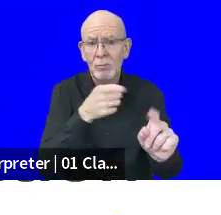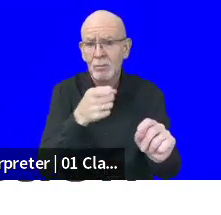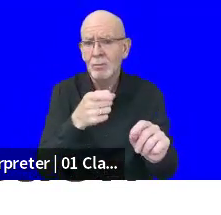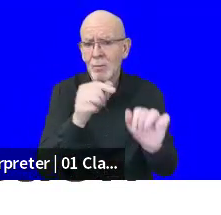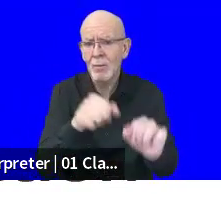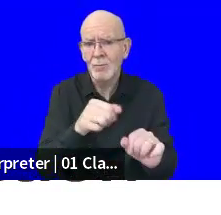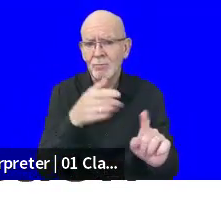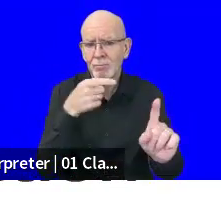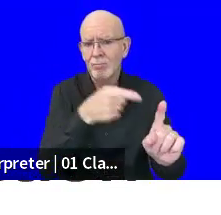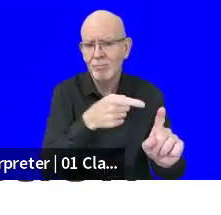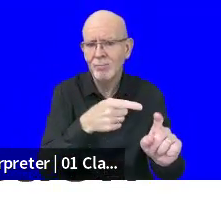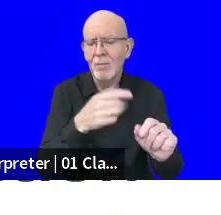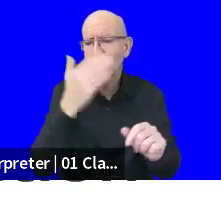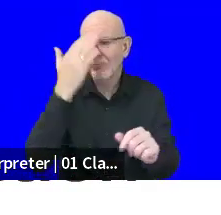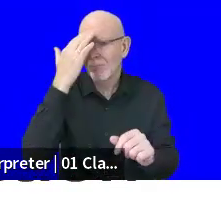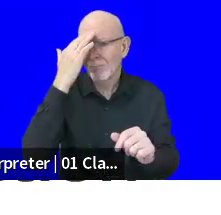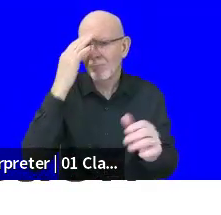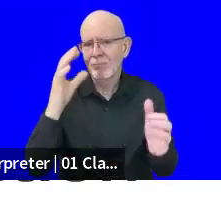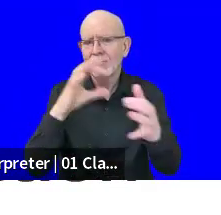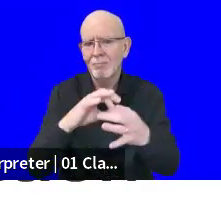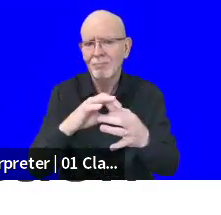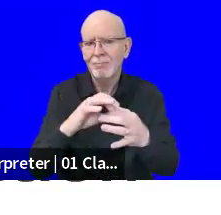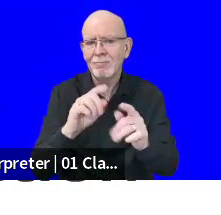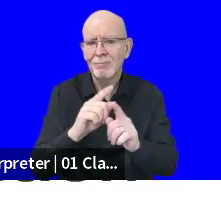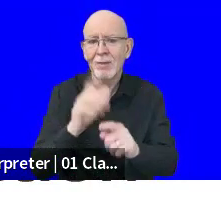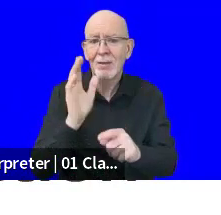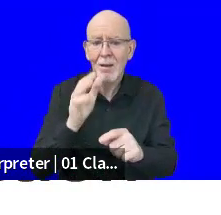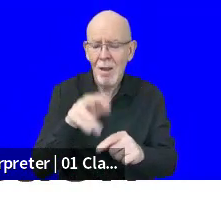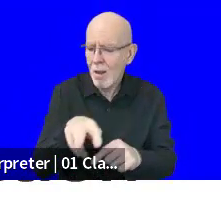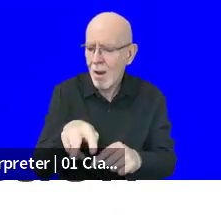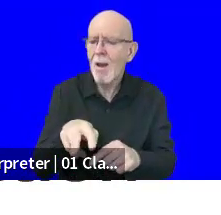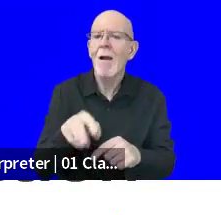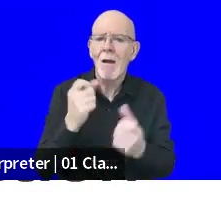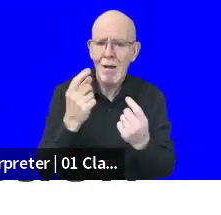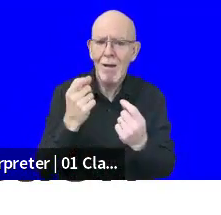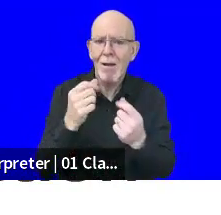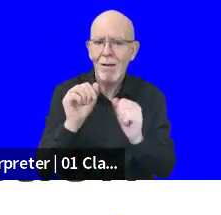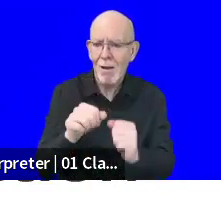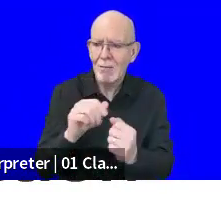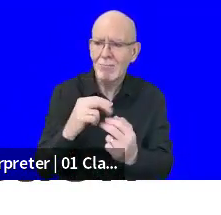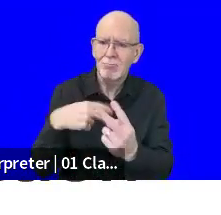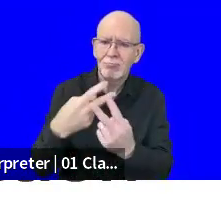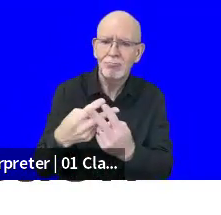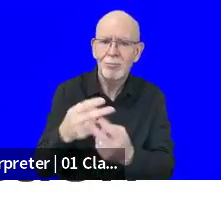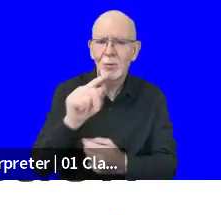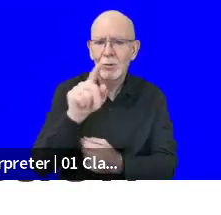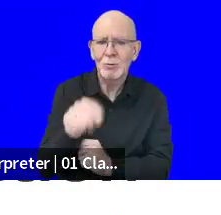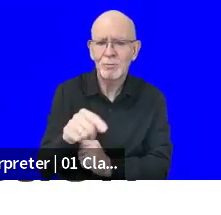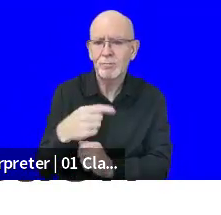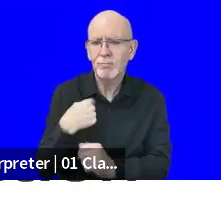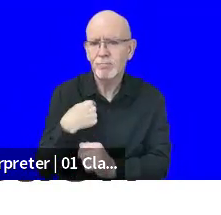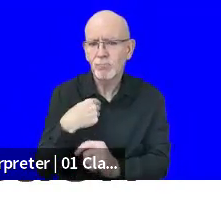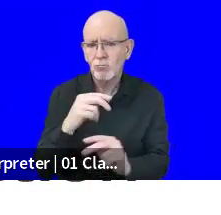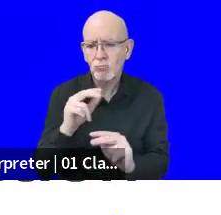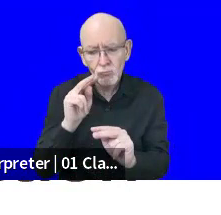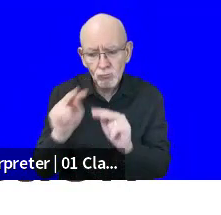those questions. We will monitor both the chat for the comments and the Q&A for the questions, and we might address